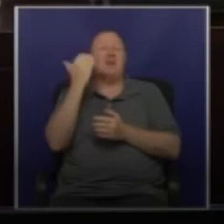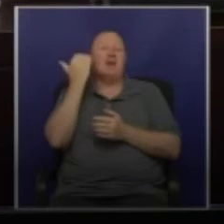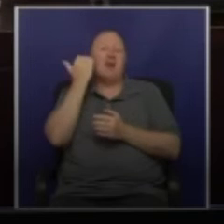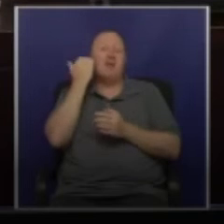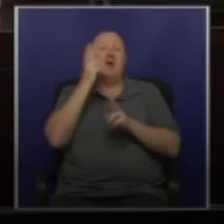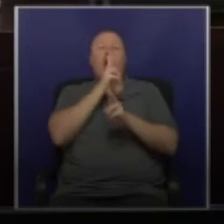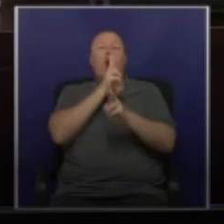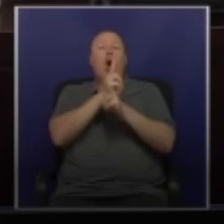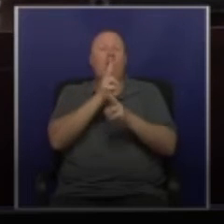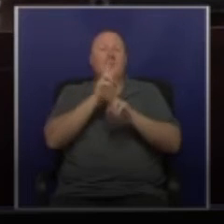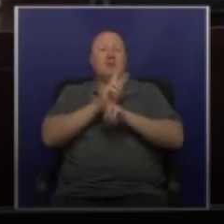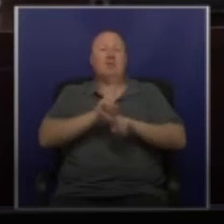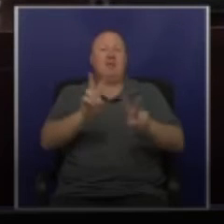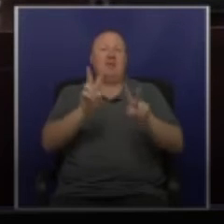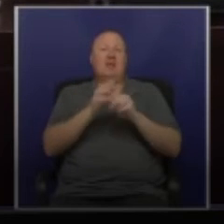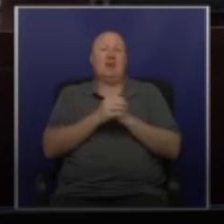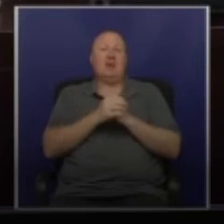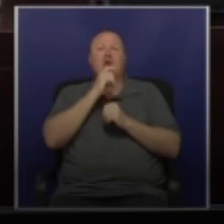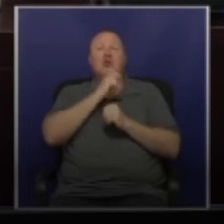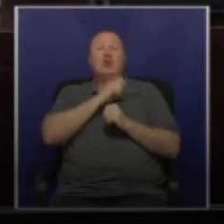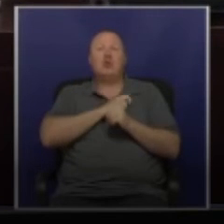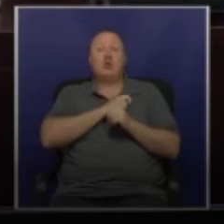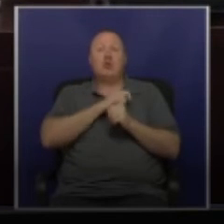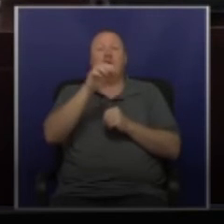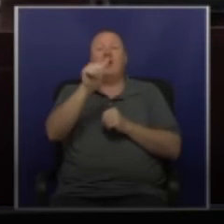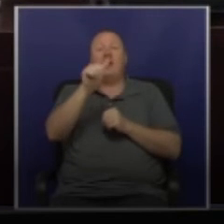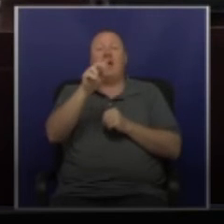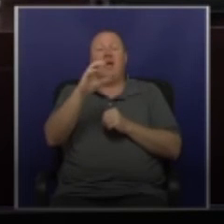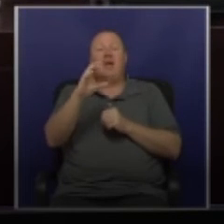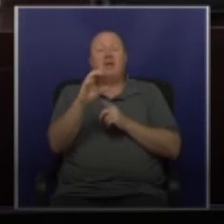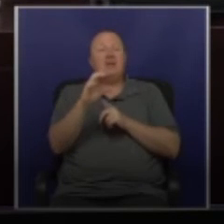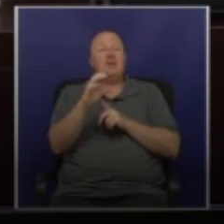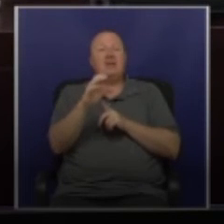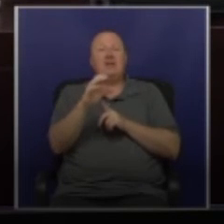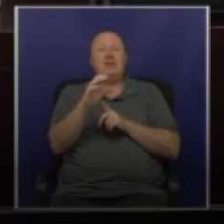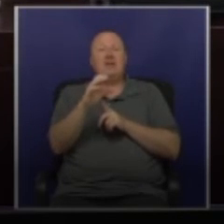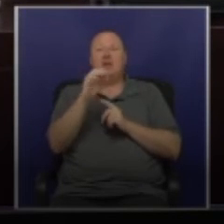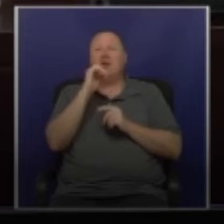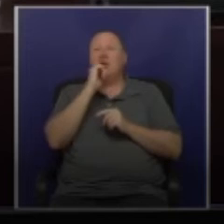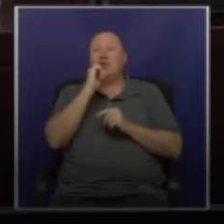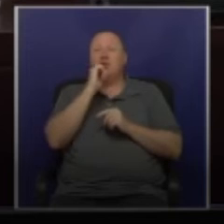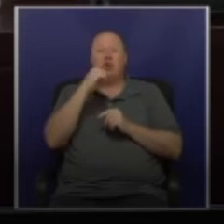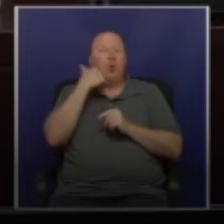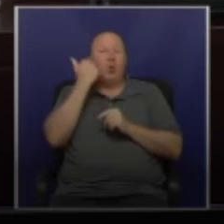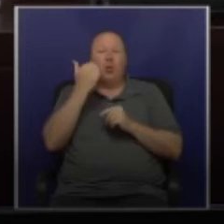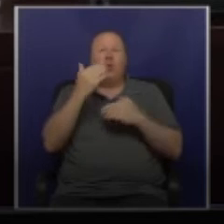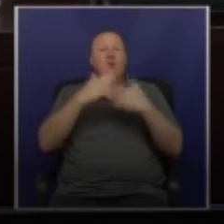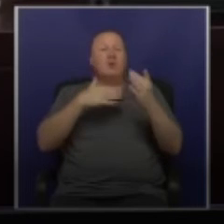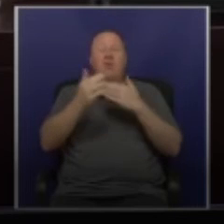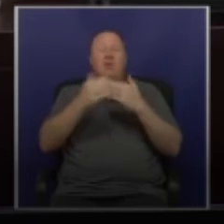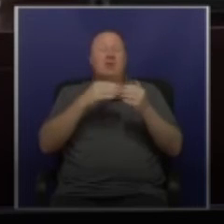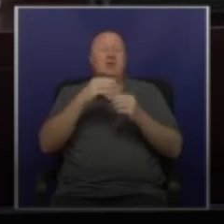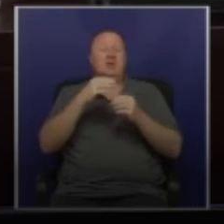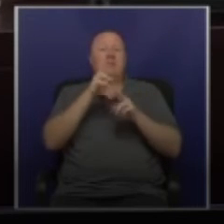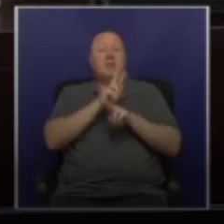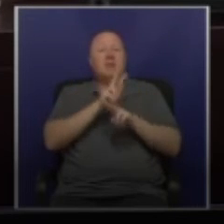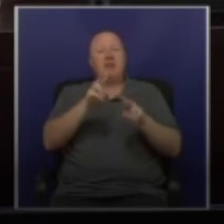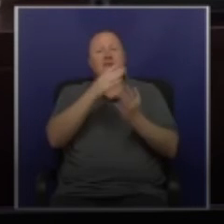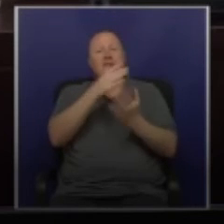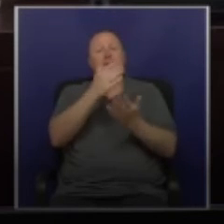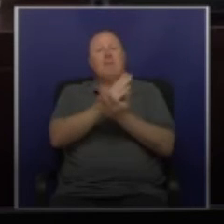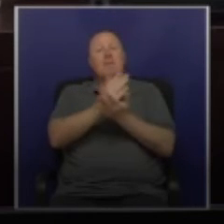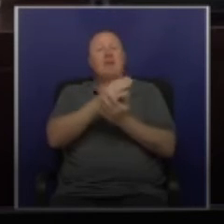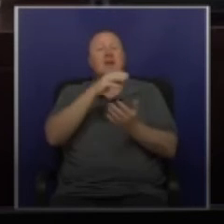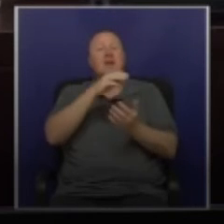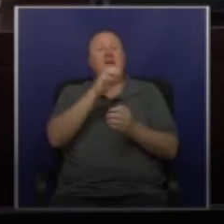honest advocate for peace. The truth is that the ANC seems to have no genuine interest in building peace in the Middle East. They are only interested in